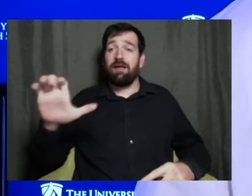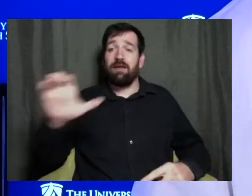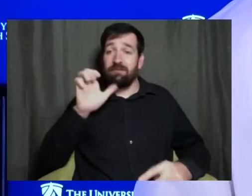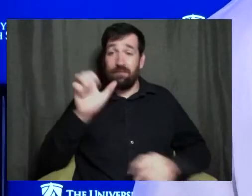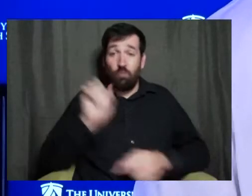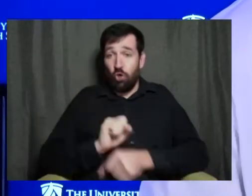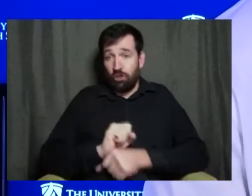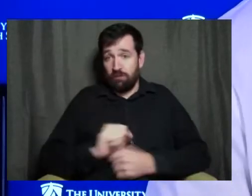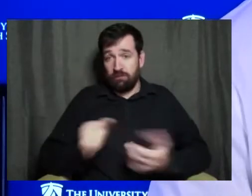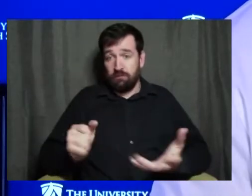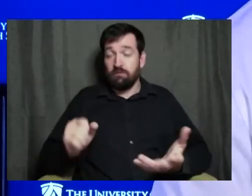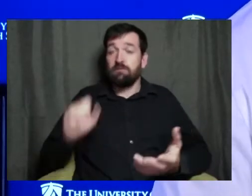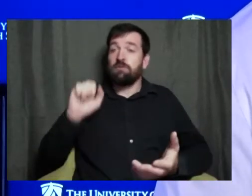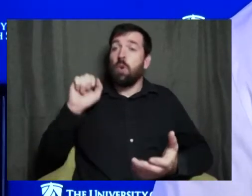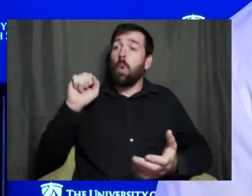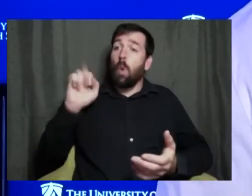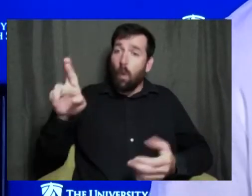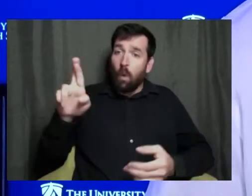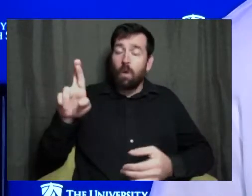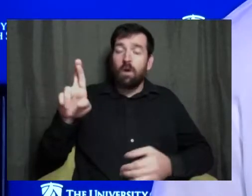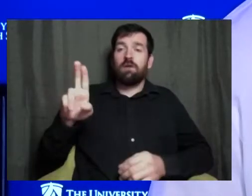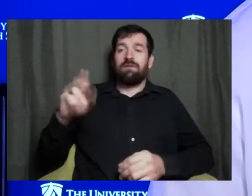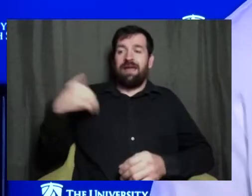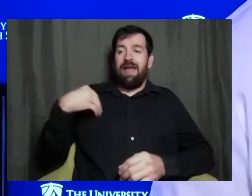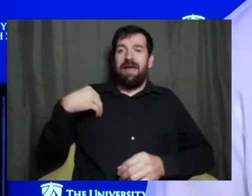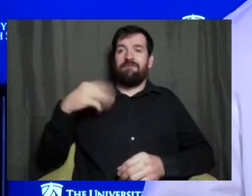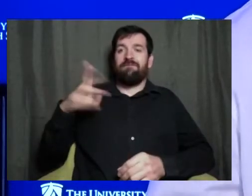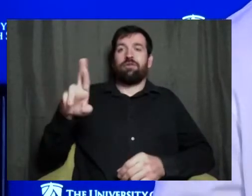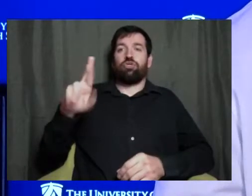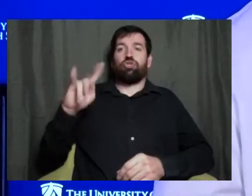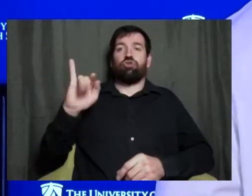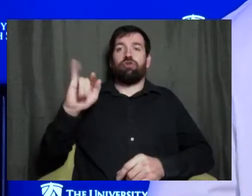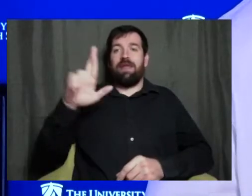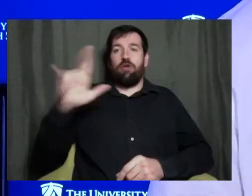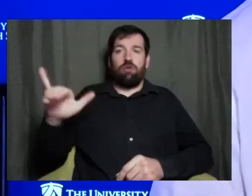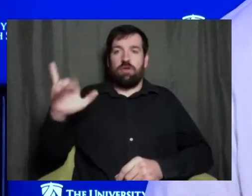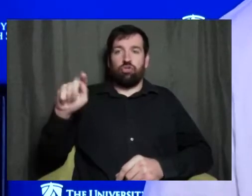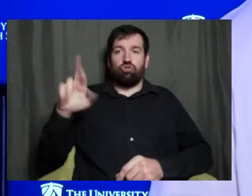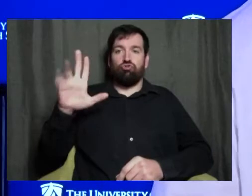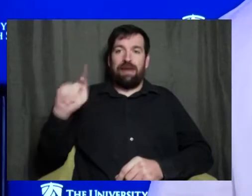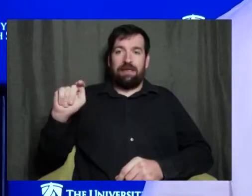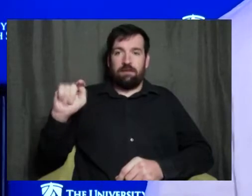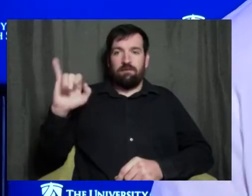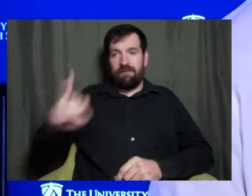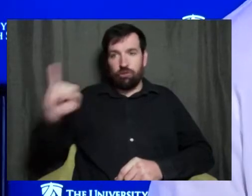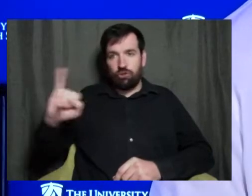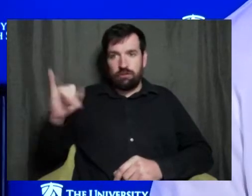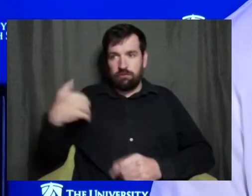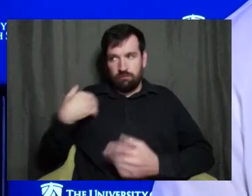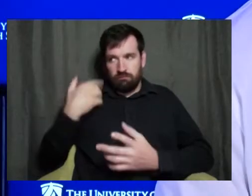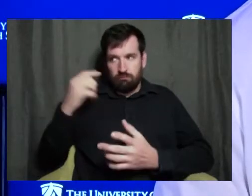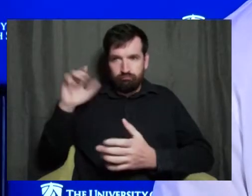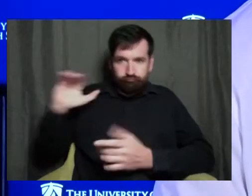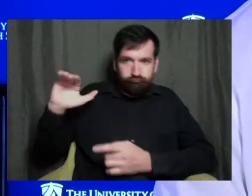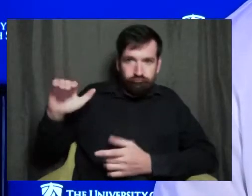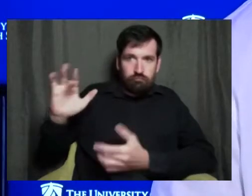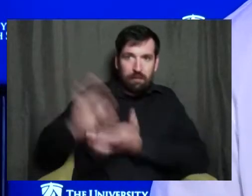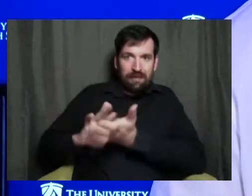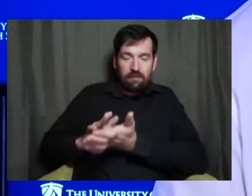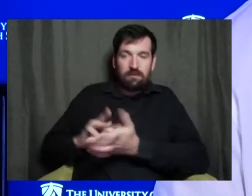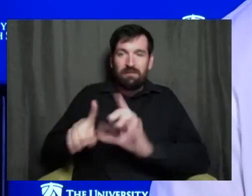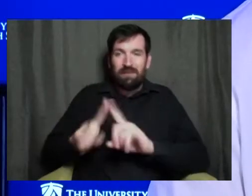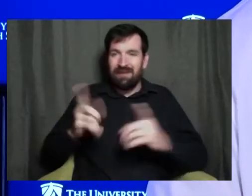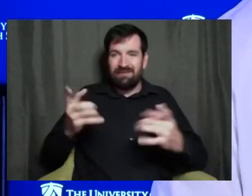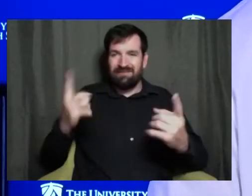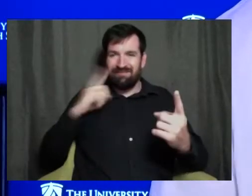have a urinary tract infection. So on the one hand, you're saying I trust my immune system, but on the other hand, you're looking for medical therapy. So I think it's just a